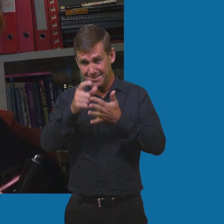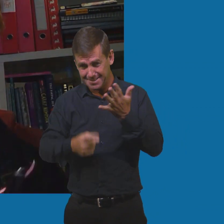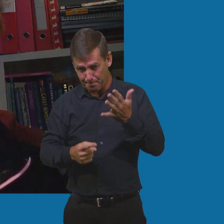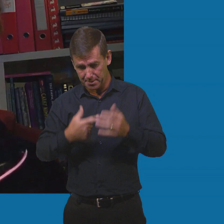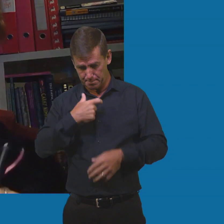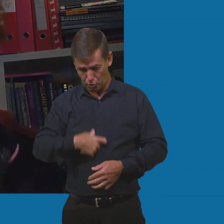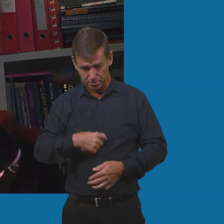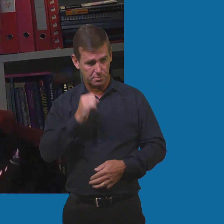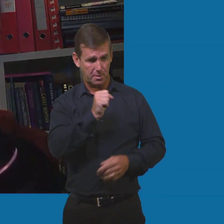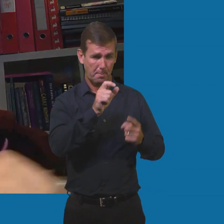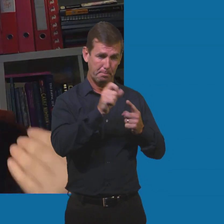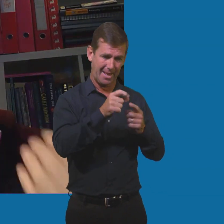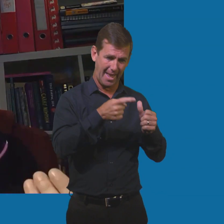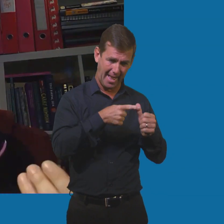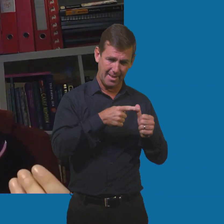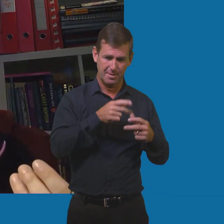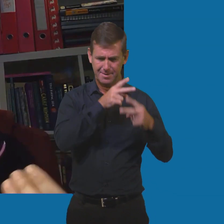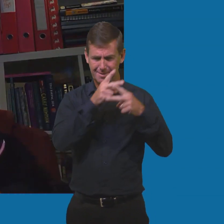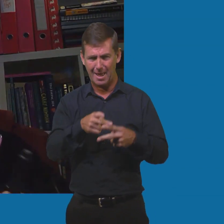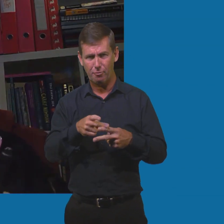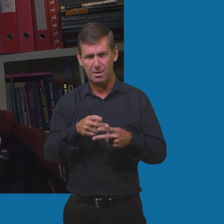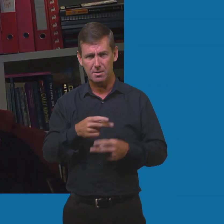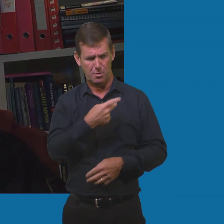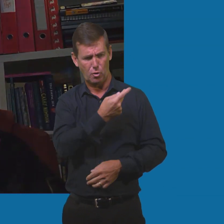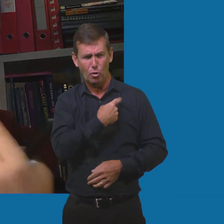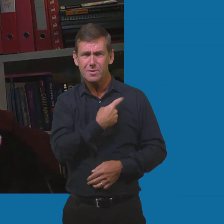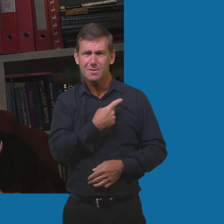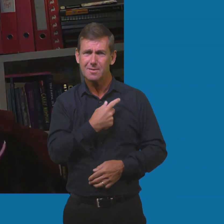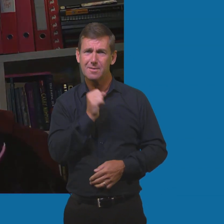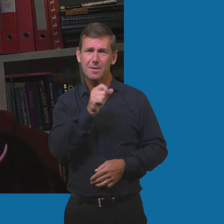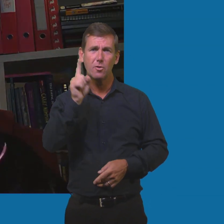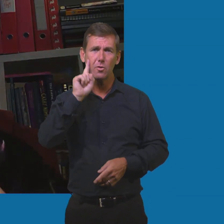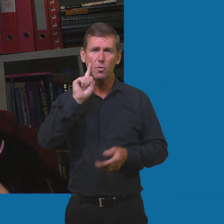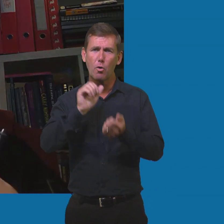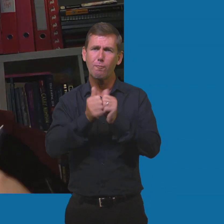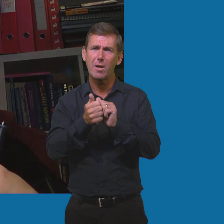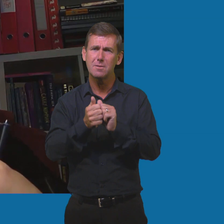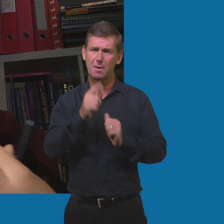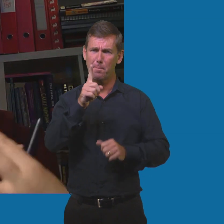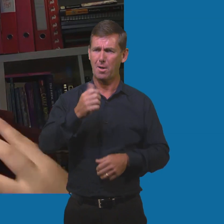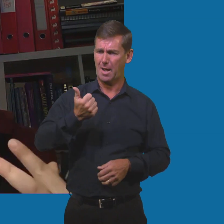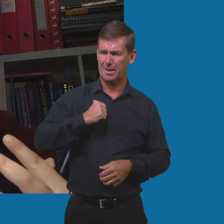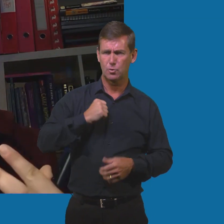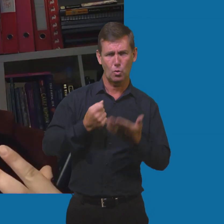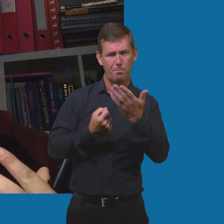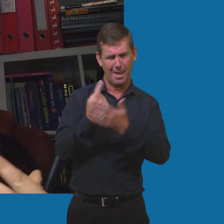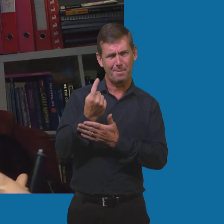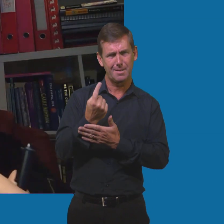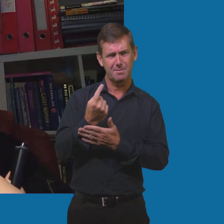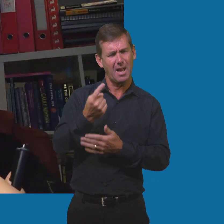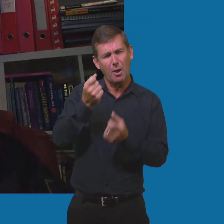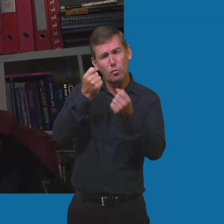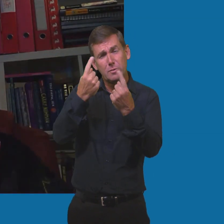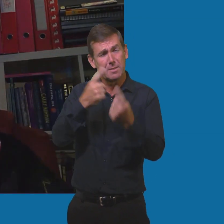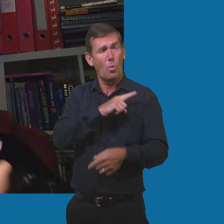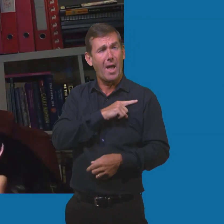their carer. In our case, she's my girlfriend, but the assumptions are still made, so you can kind of see where it comes from.